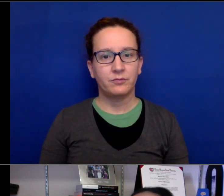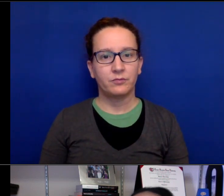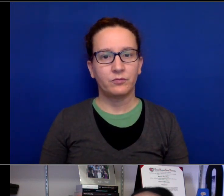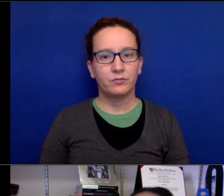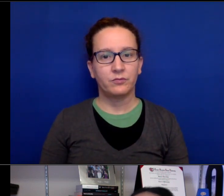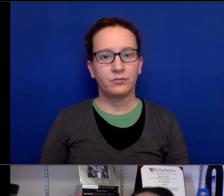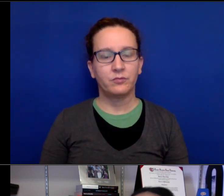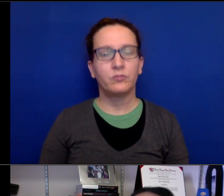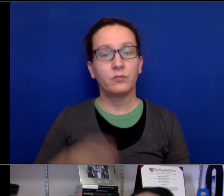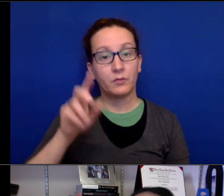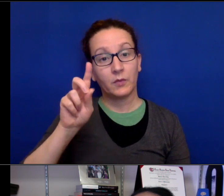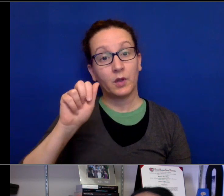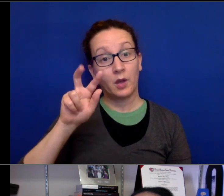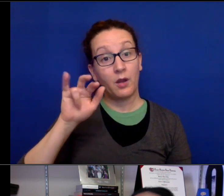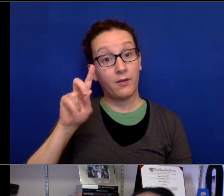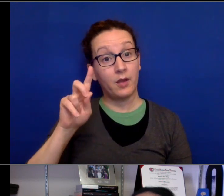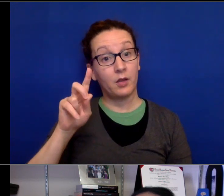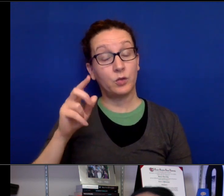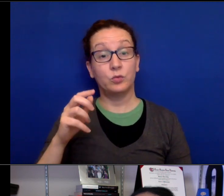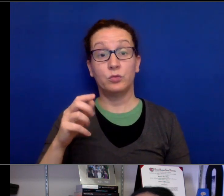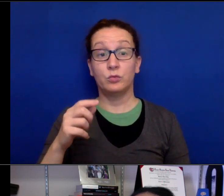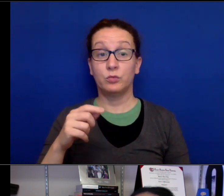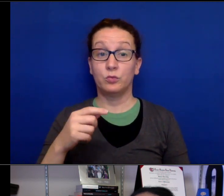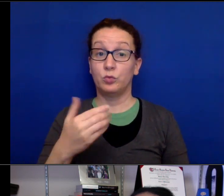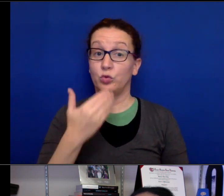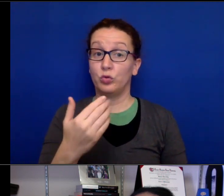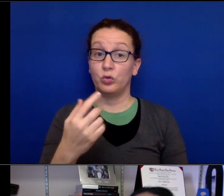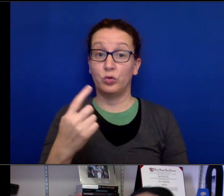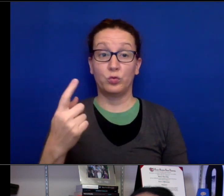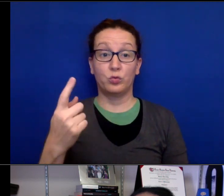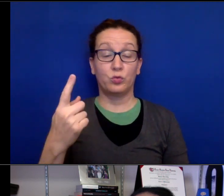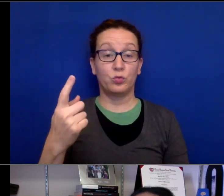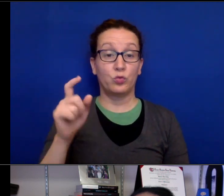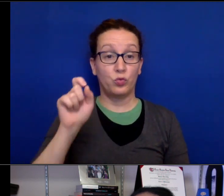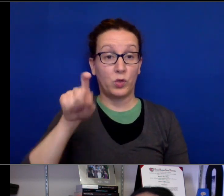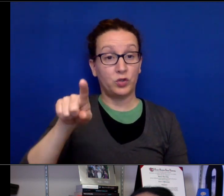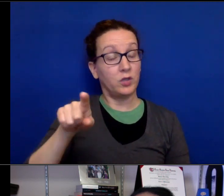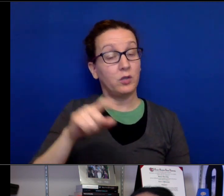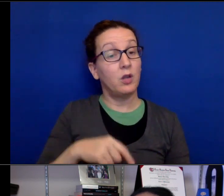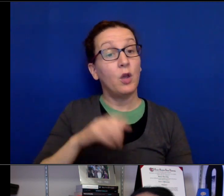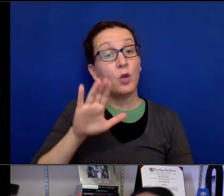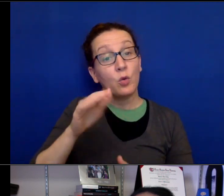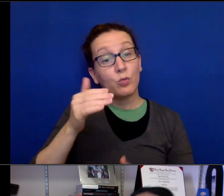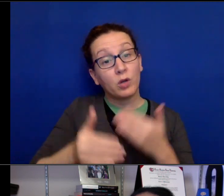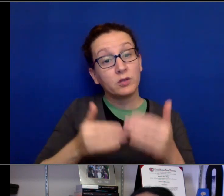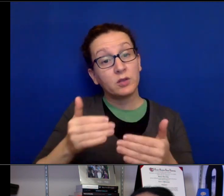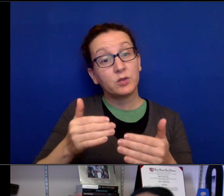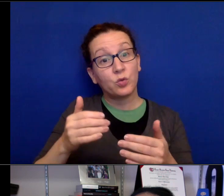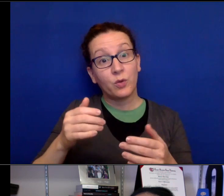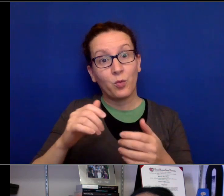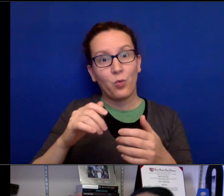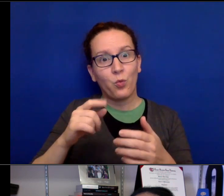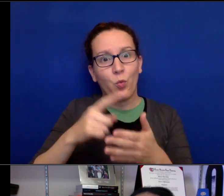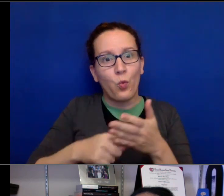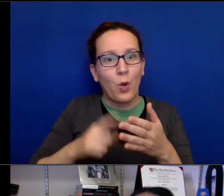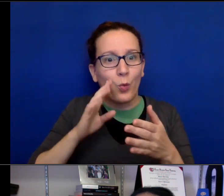Okay, here's a really good question. What is your process for deciding what you're going to write about?